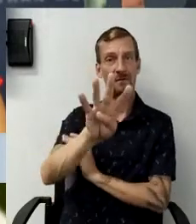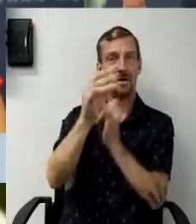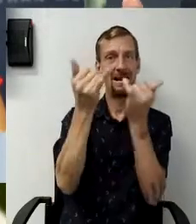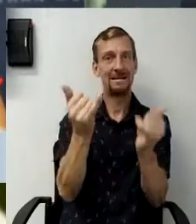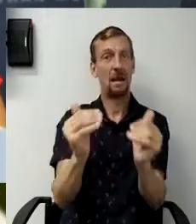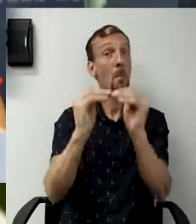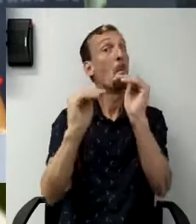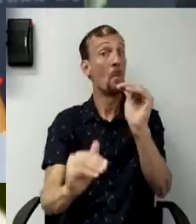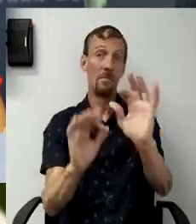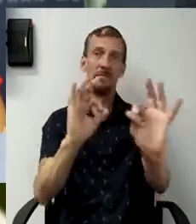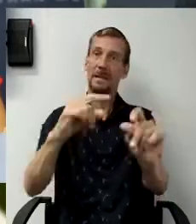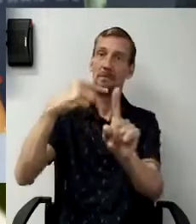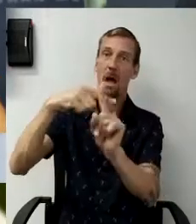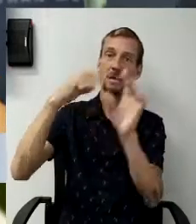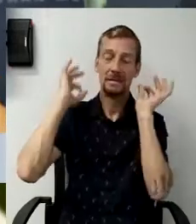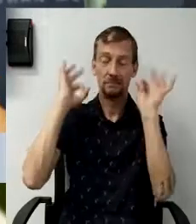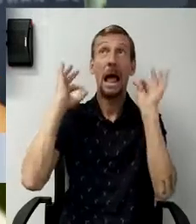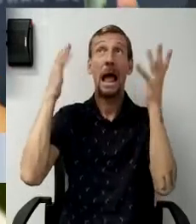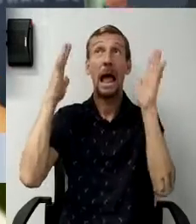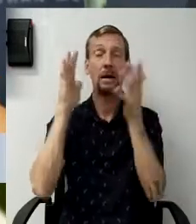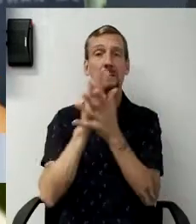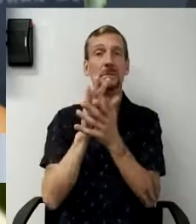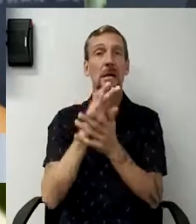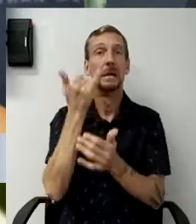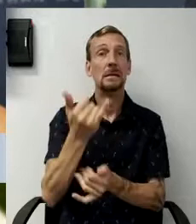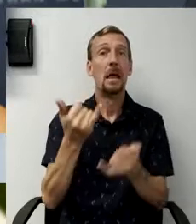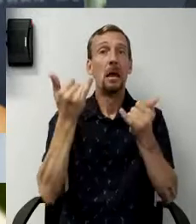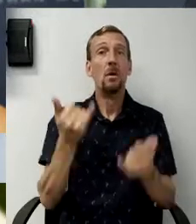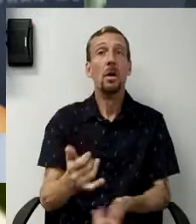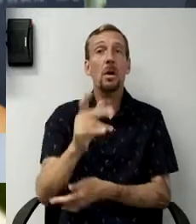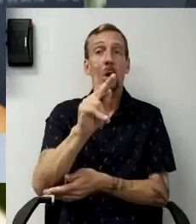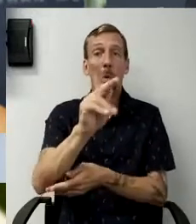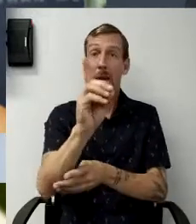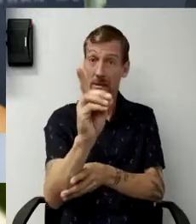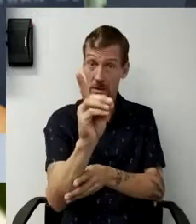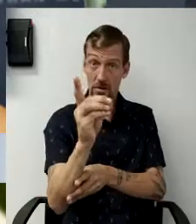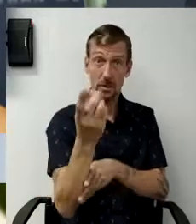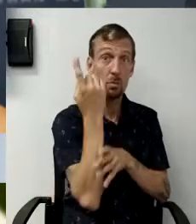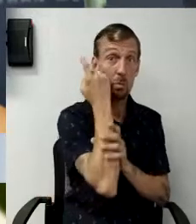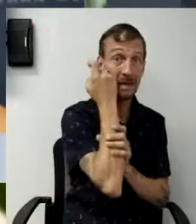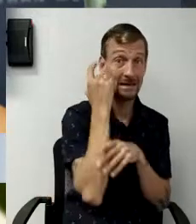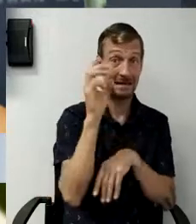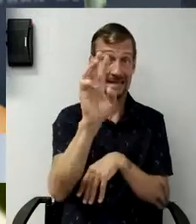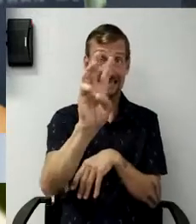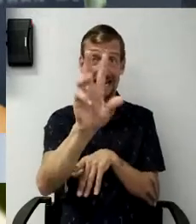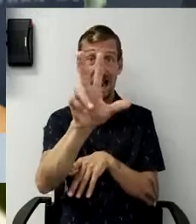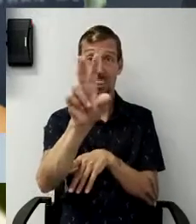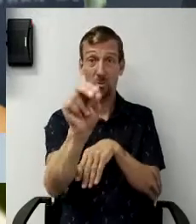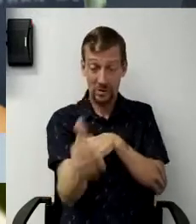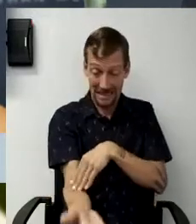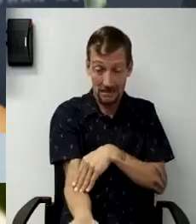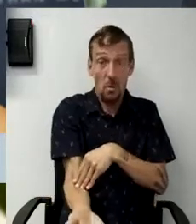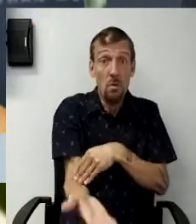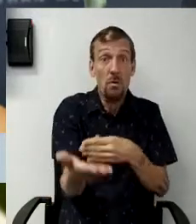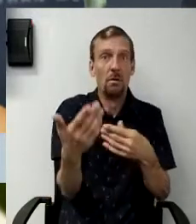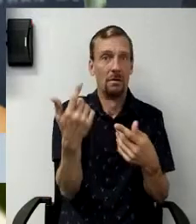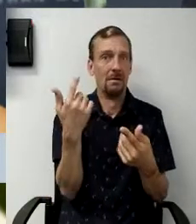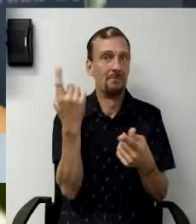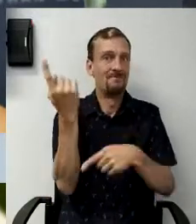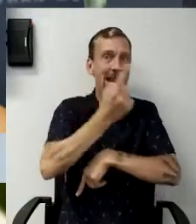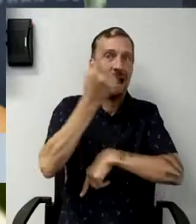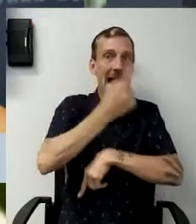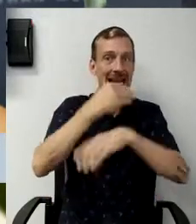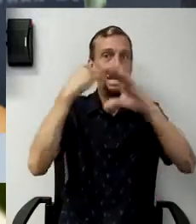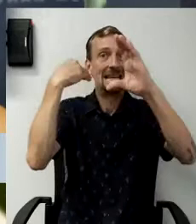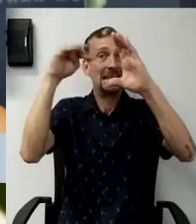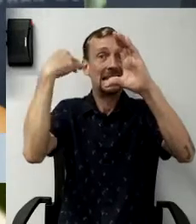now moving down to Quia Delta, again, hot off the press at 6:30 this morning, which a daily email